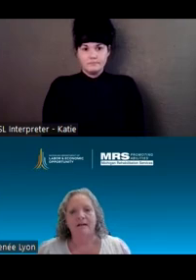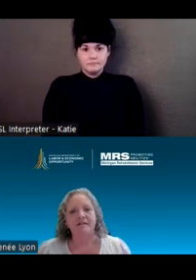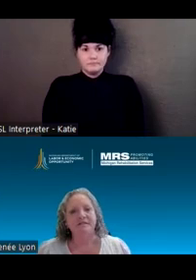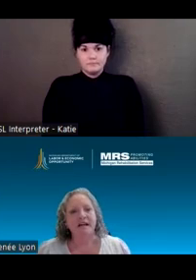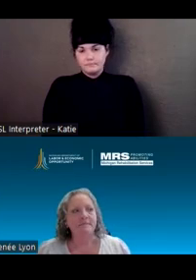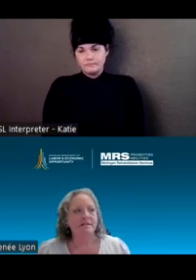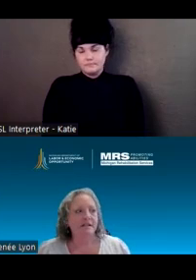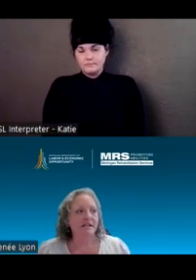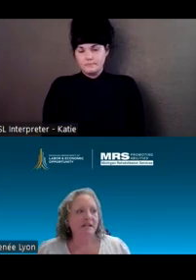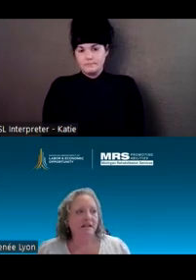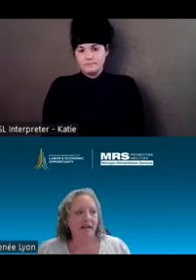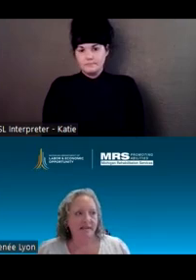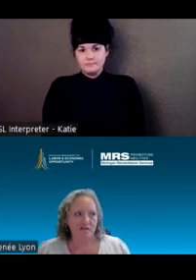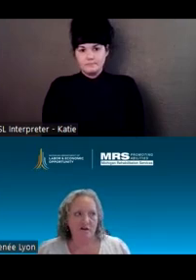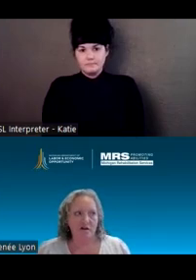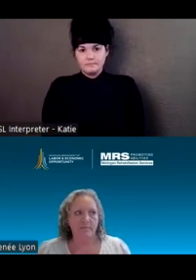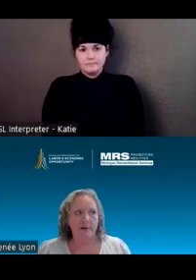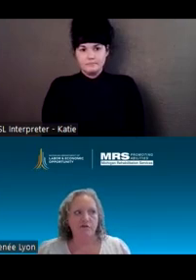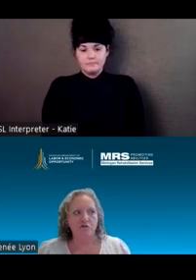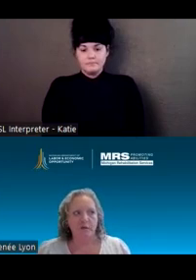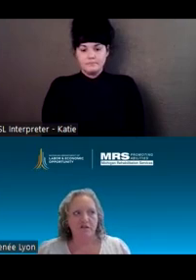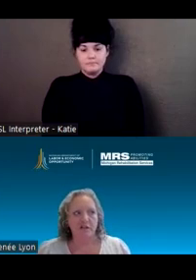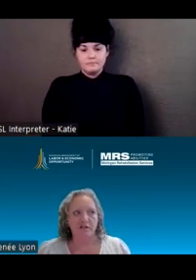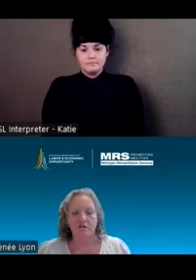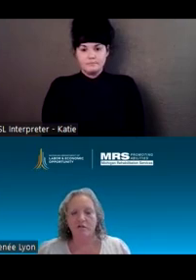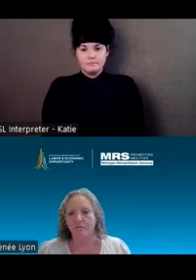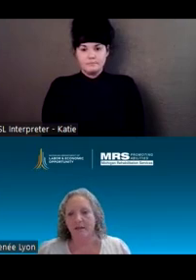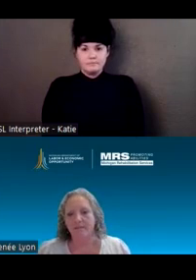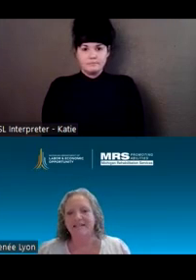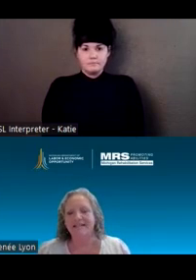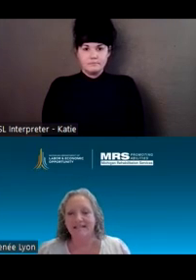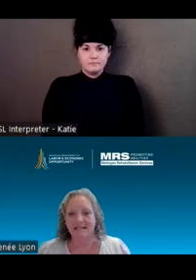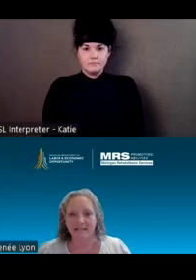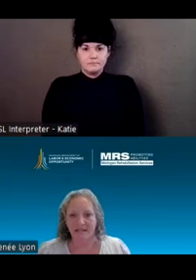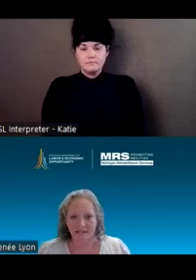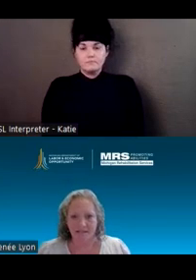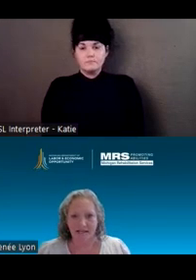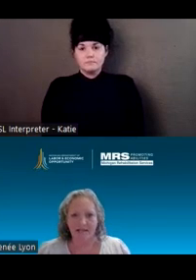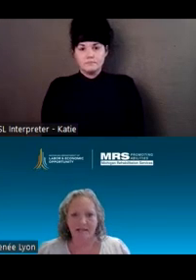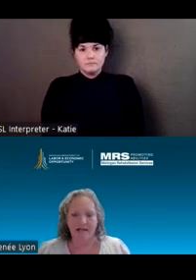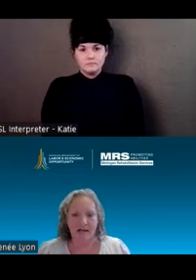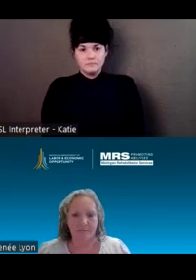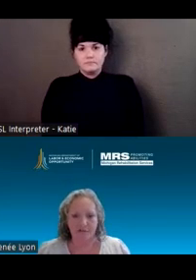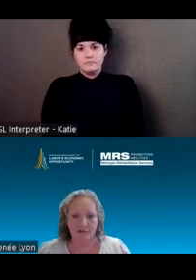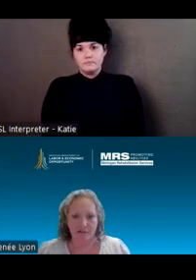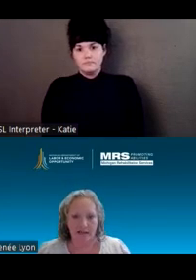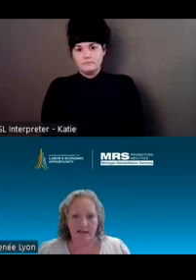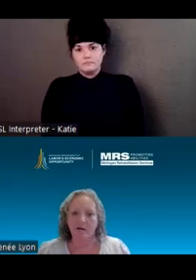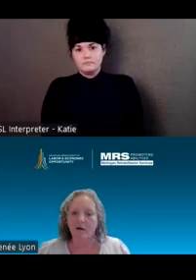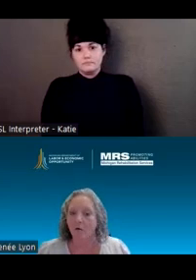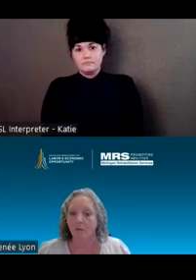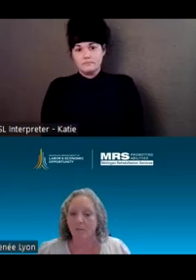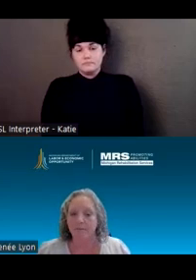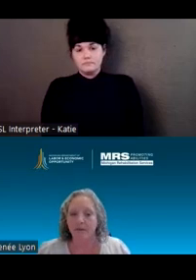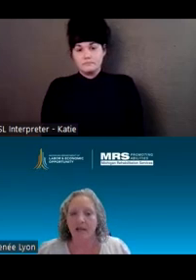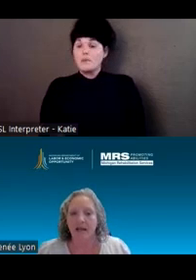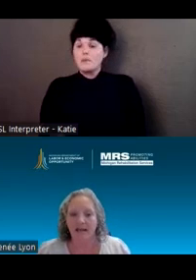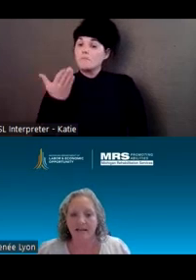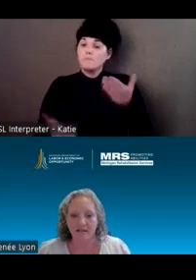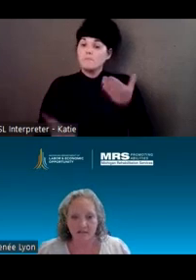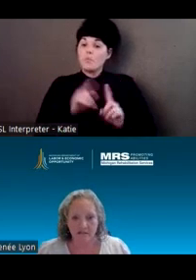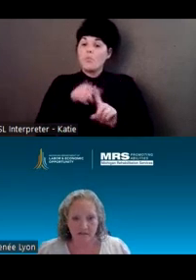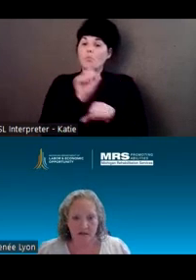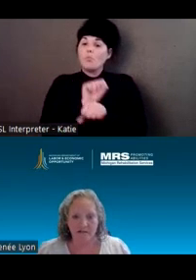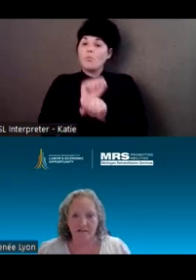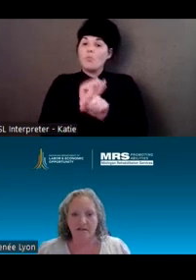So enough time sitting, let's talk about switching to maybe a sit-stand option at home.